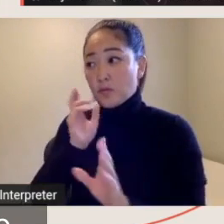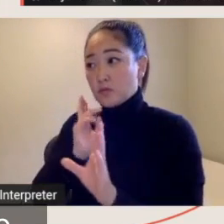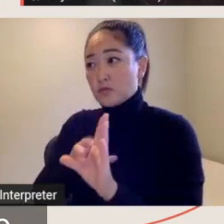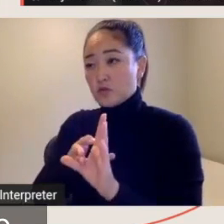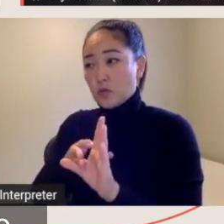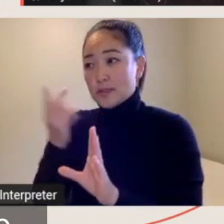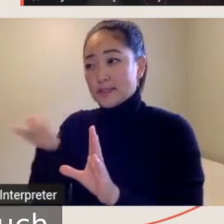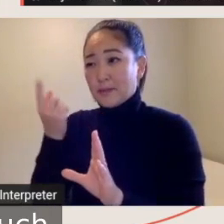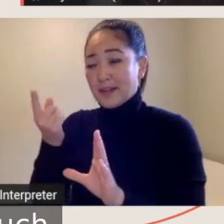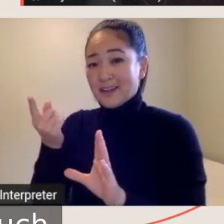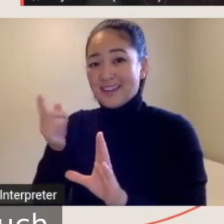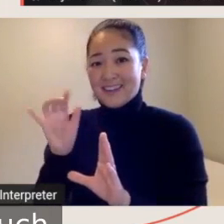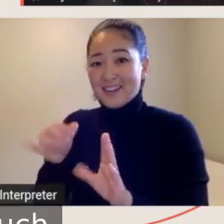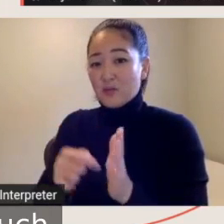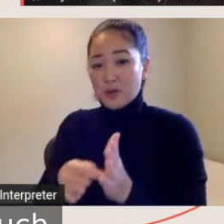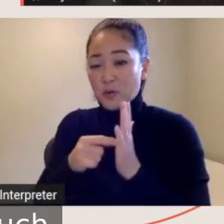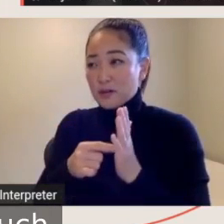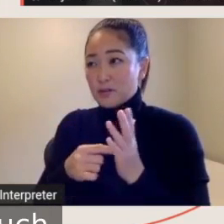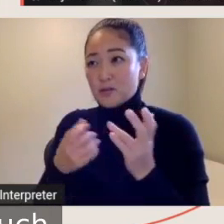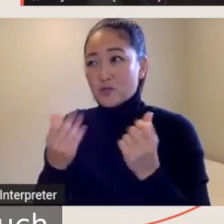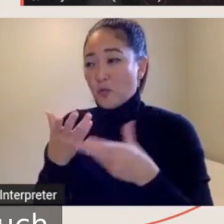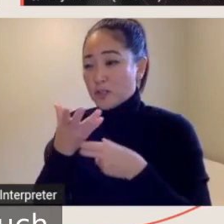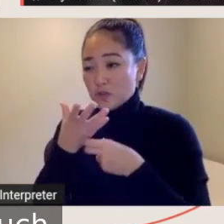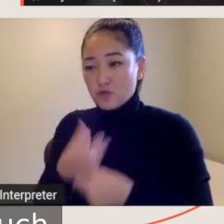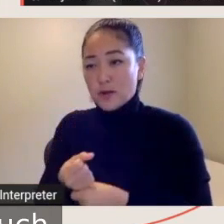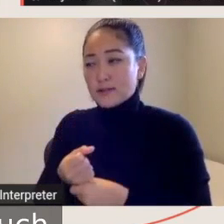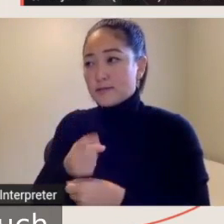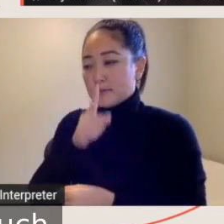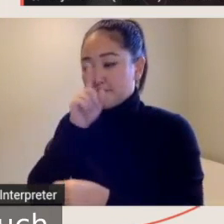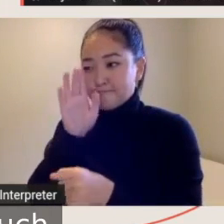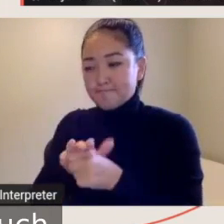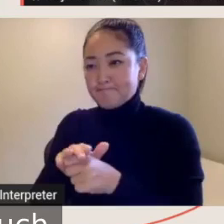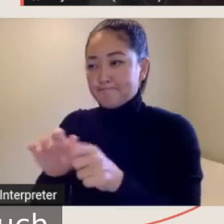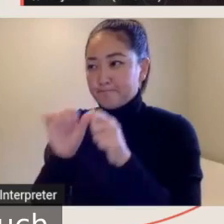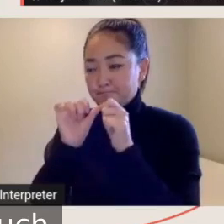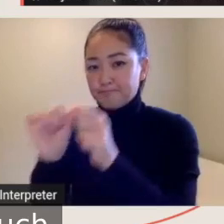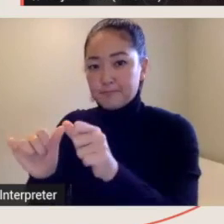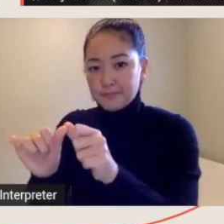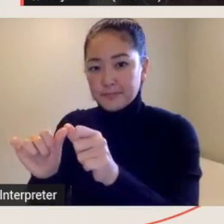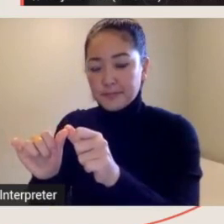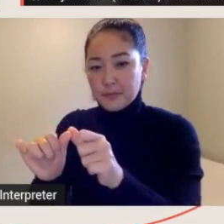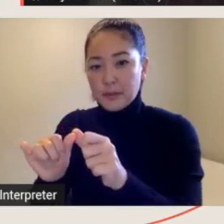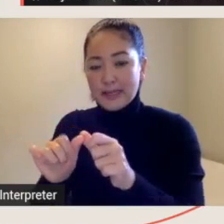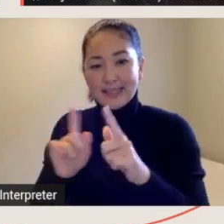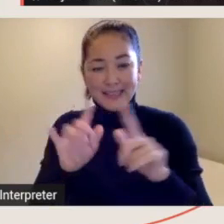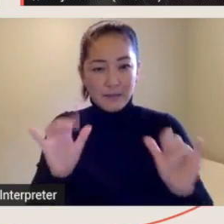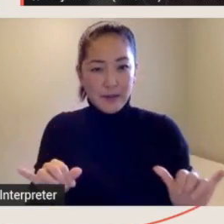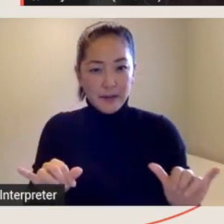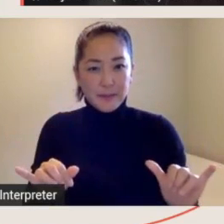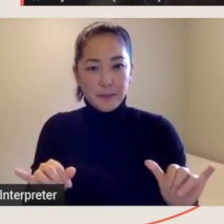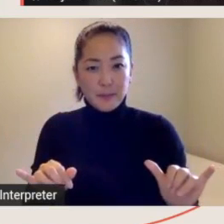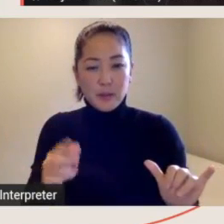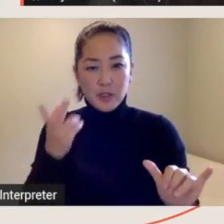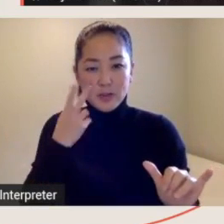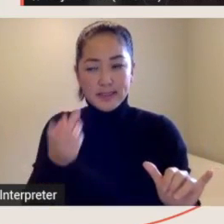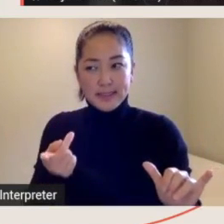has joined a cause that requires so much, in a way, trust and devotion, like the Naxalite. And at the same